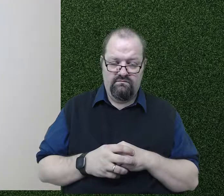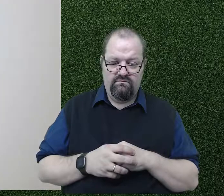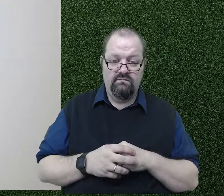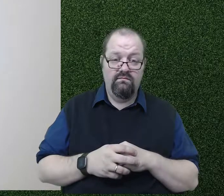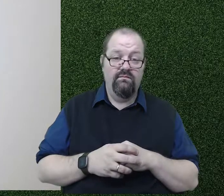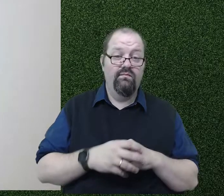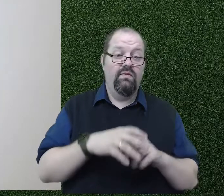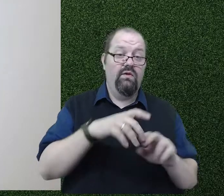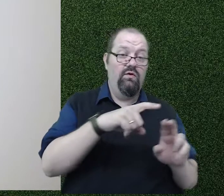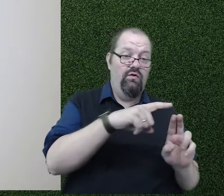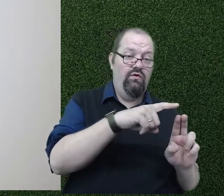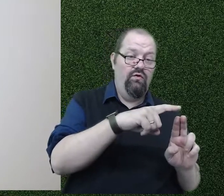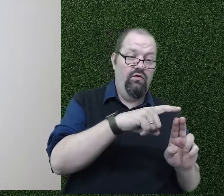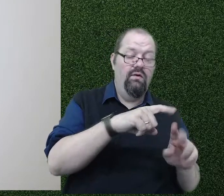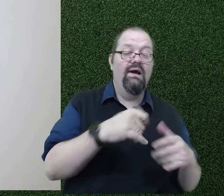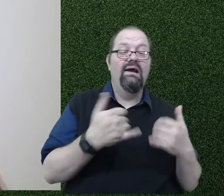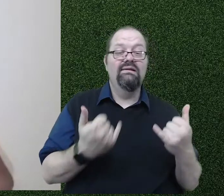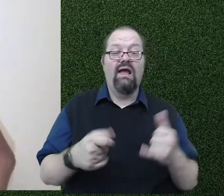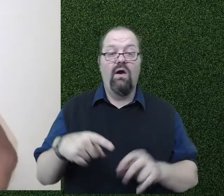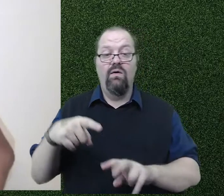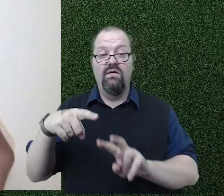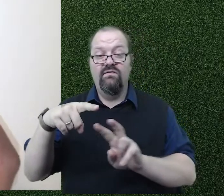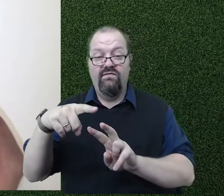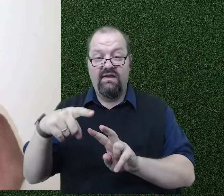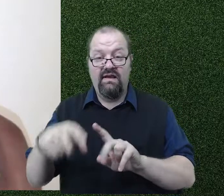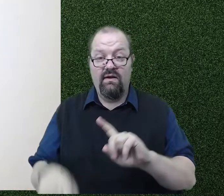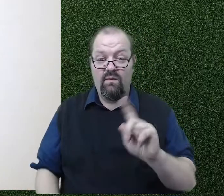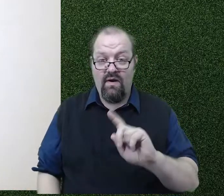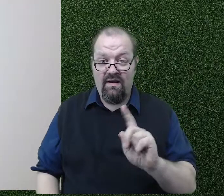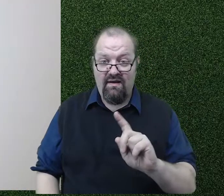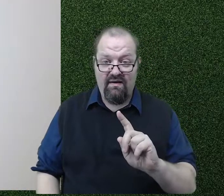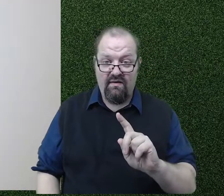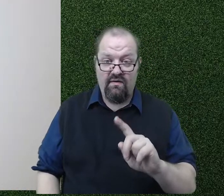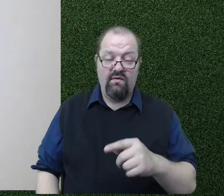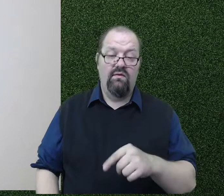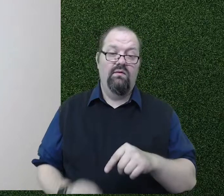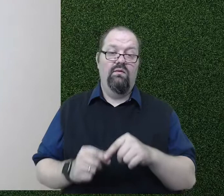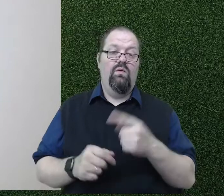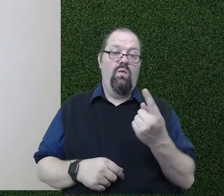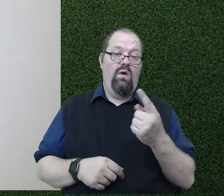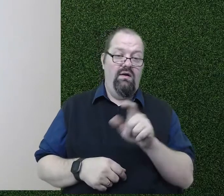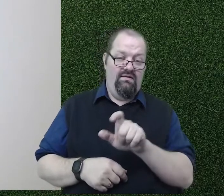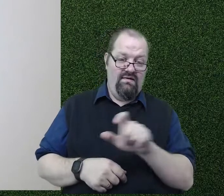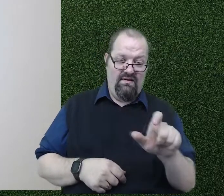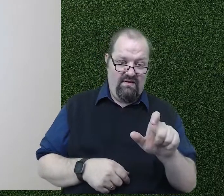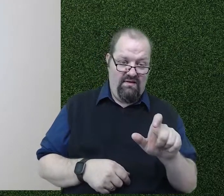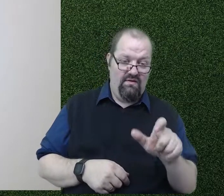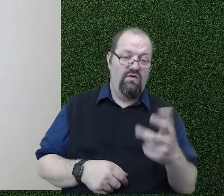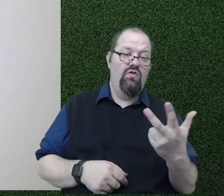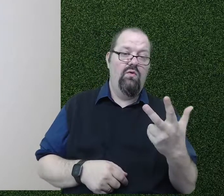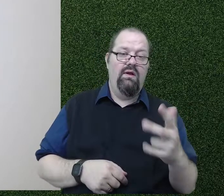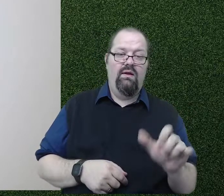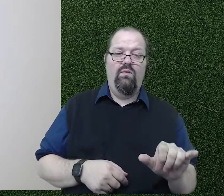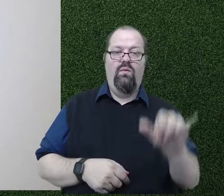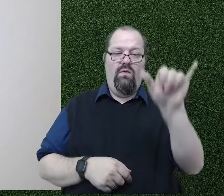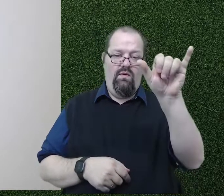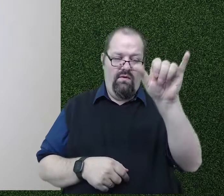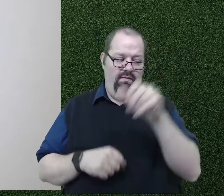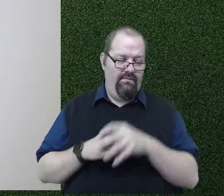And the vector v goes 1 unit in the x direction and 3 units in the y direction.